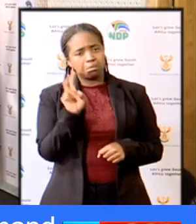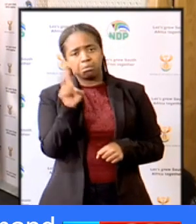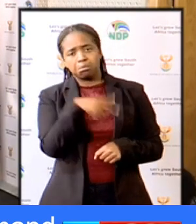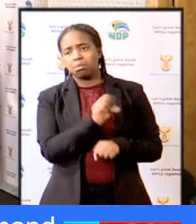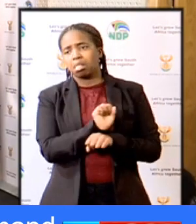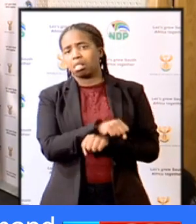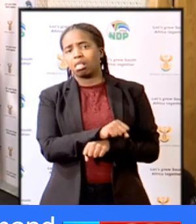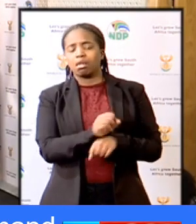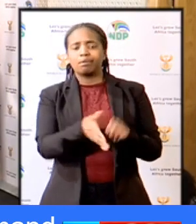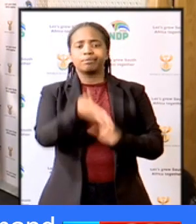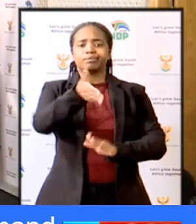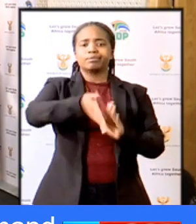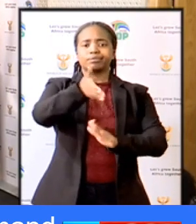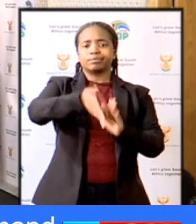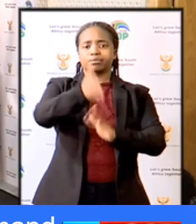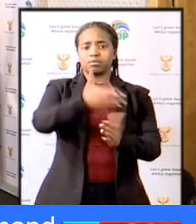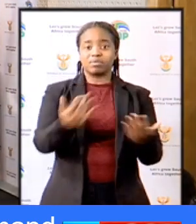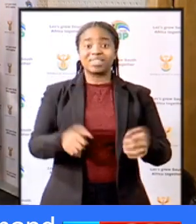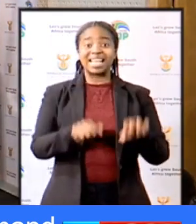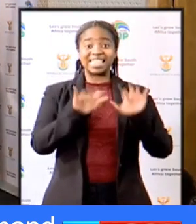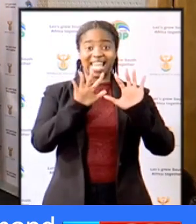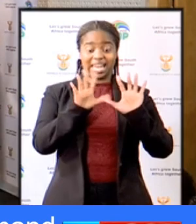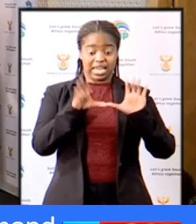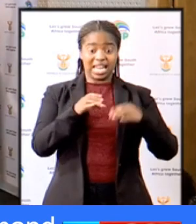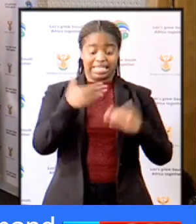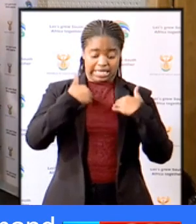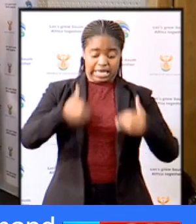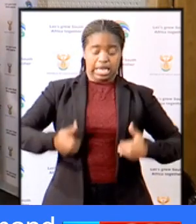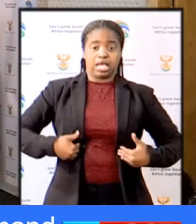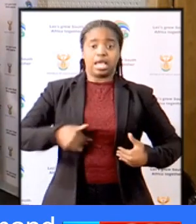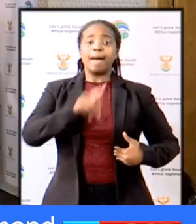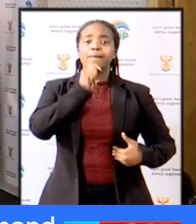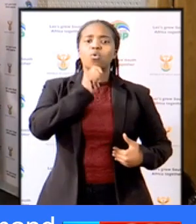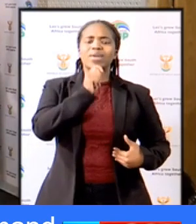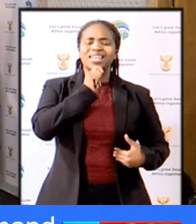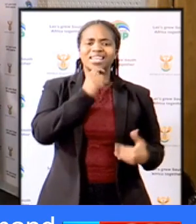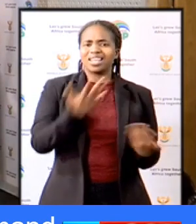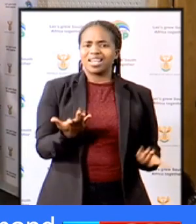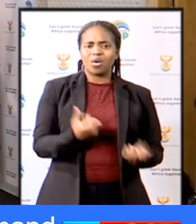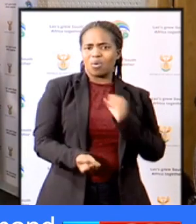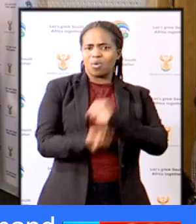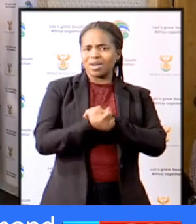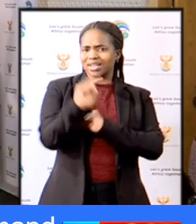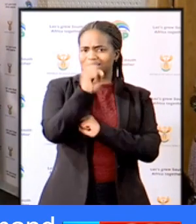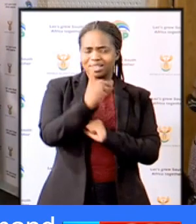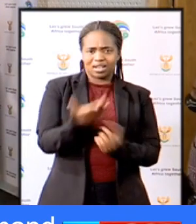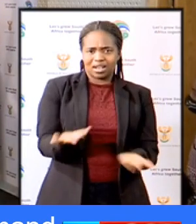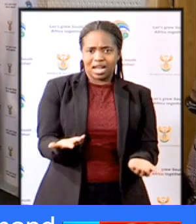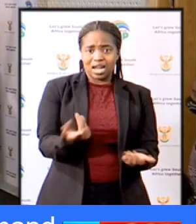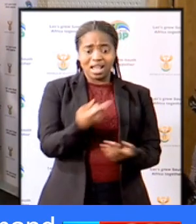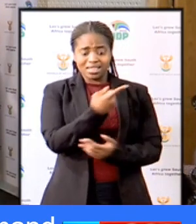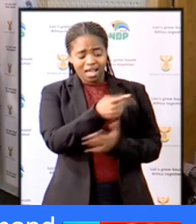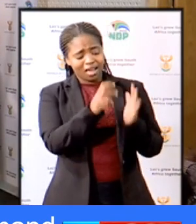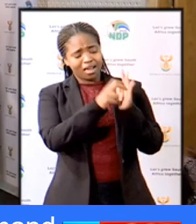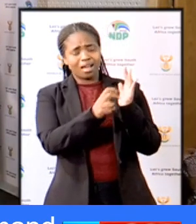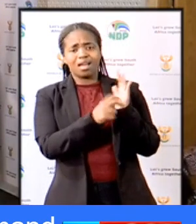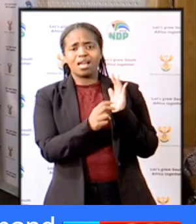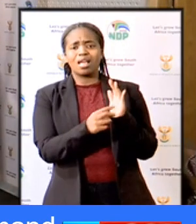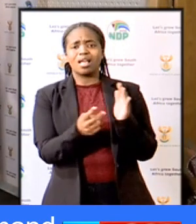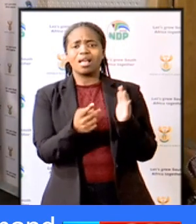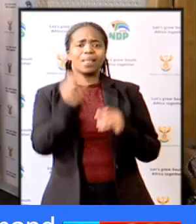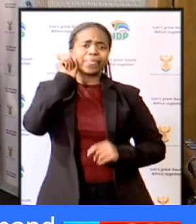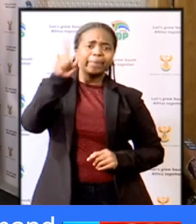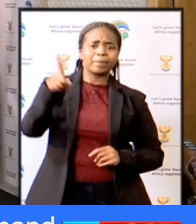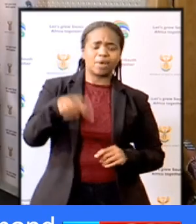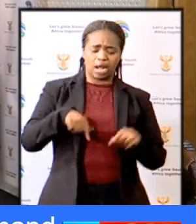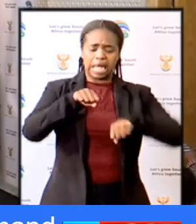but nothing is being done. I saw about 10 of them on Sunday morning. So what should happen to those who break the regulations, such as